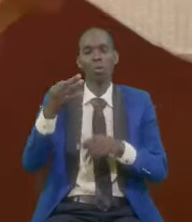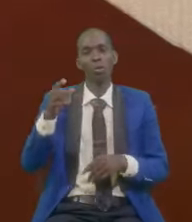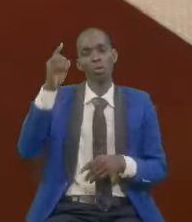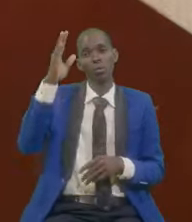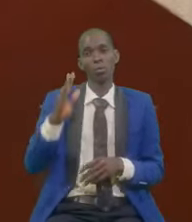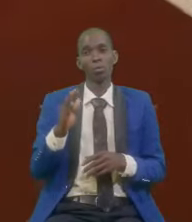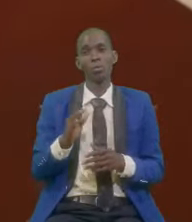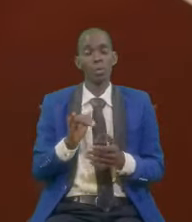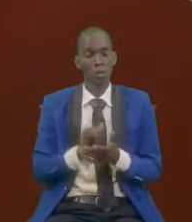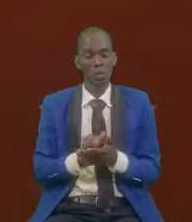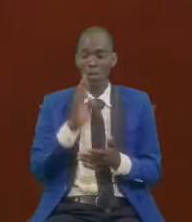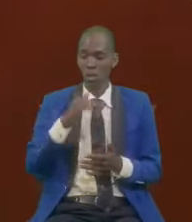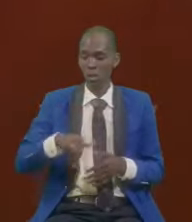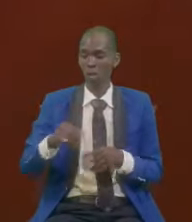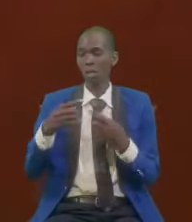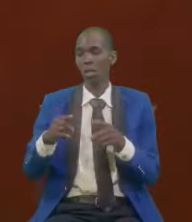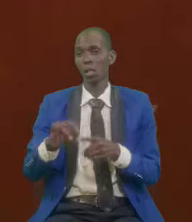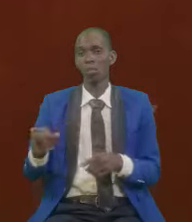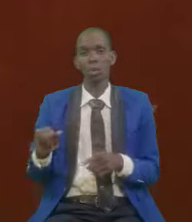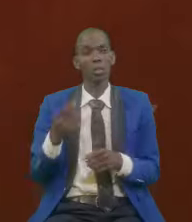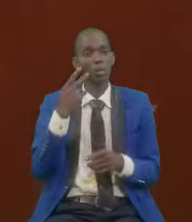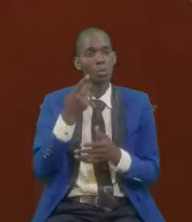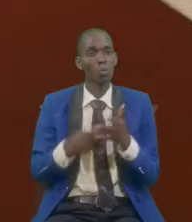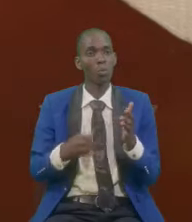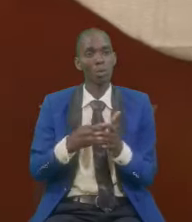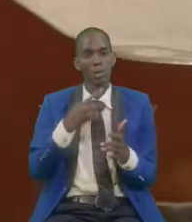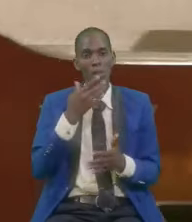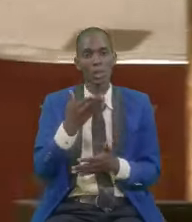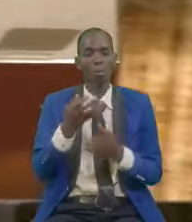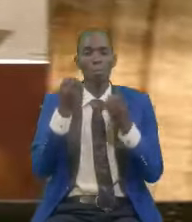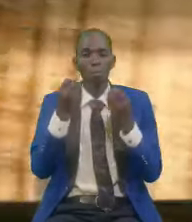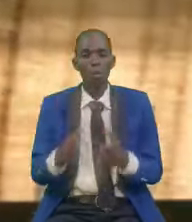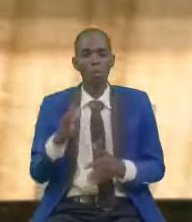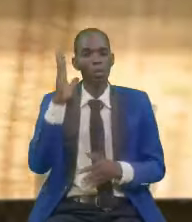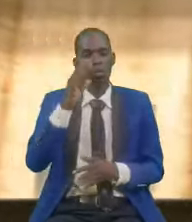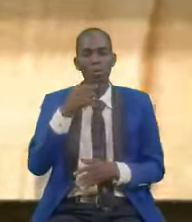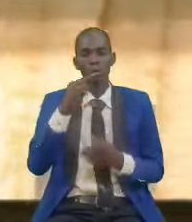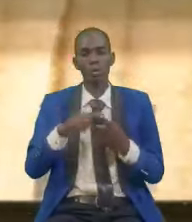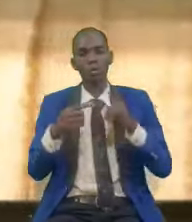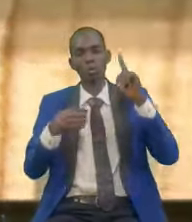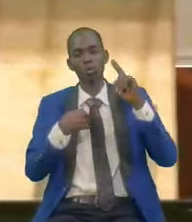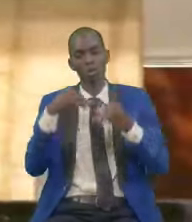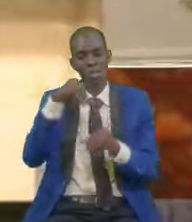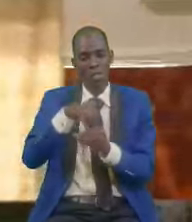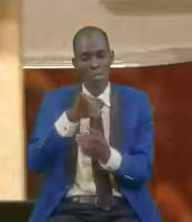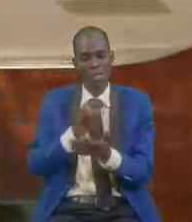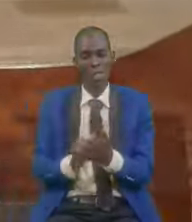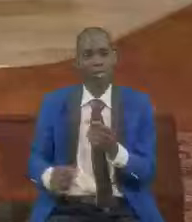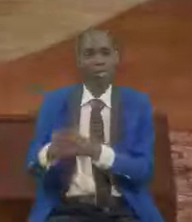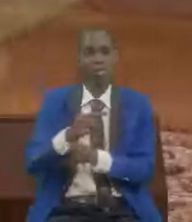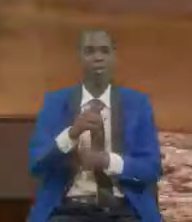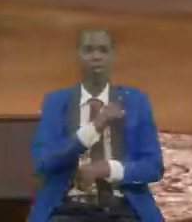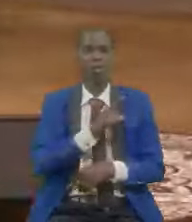still happening. Look at this. Many will say to me that day, Lord, Lord, have